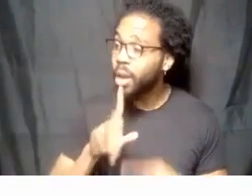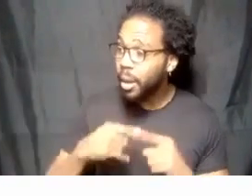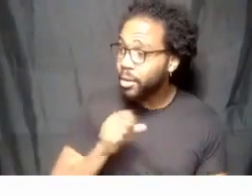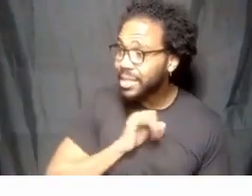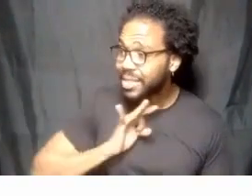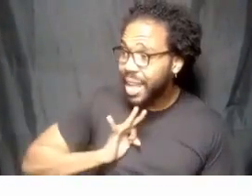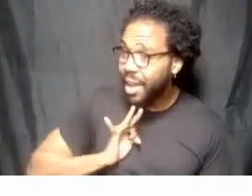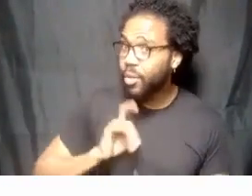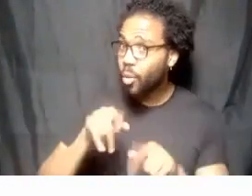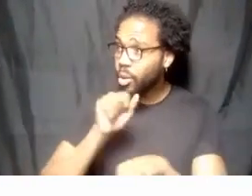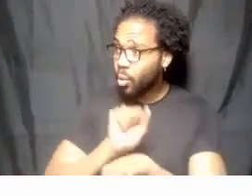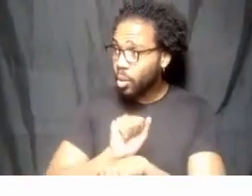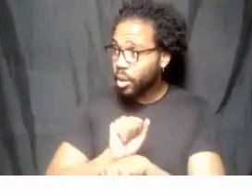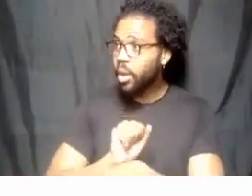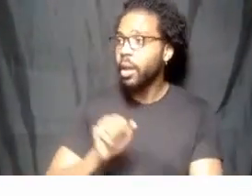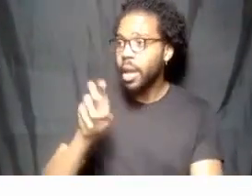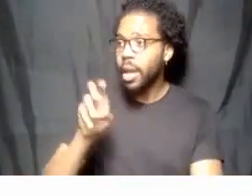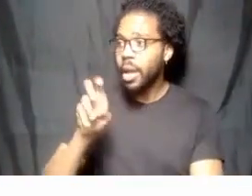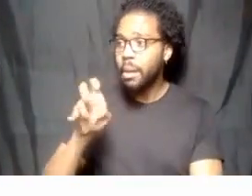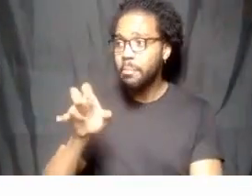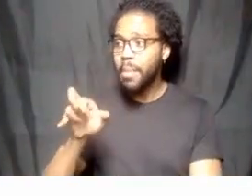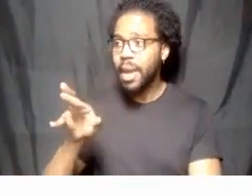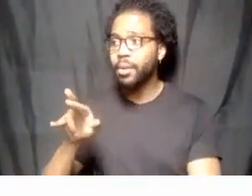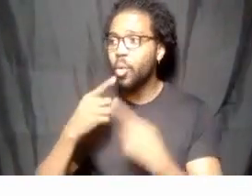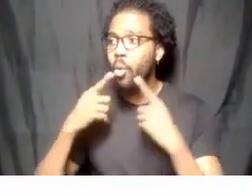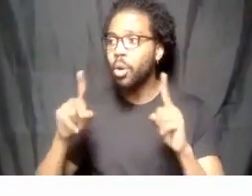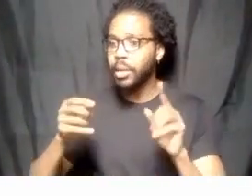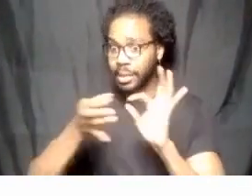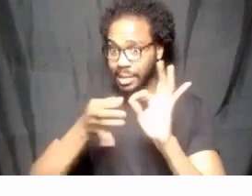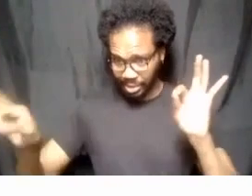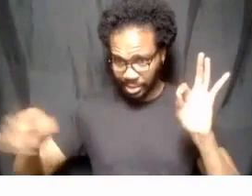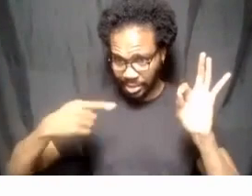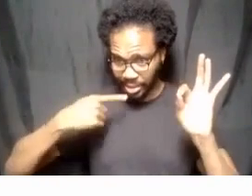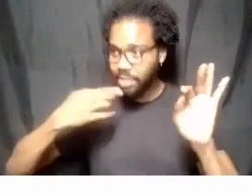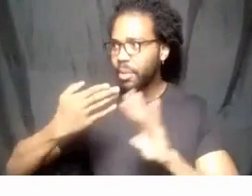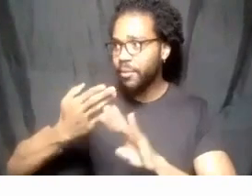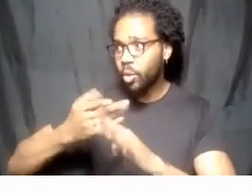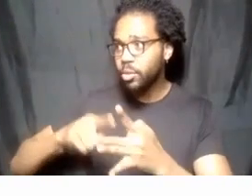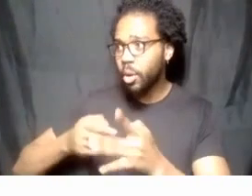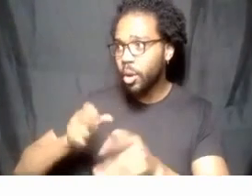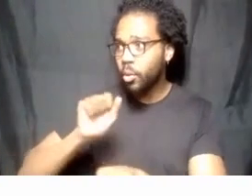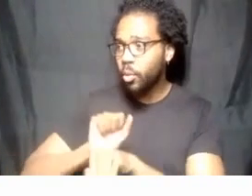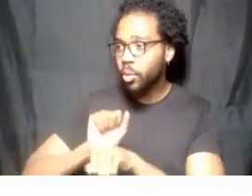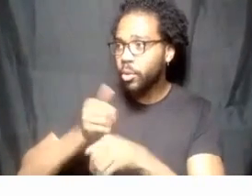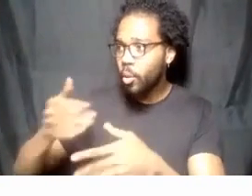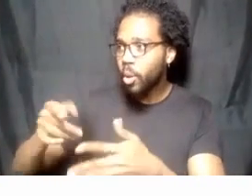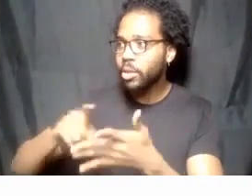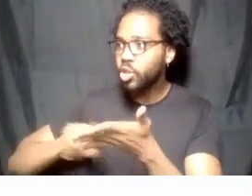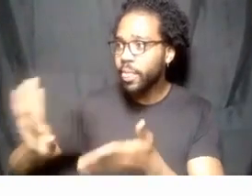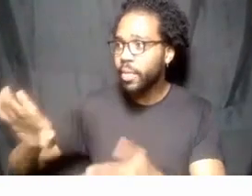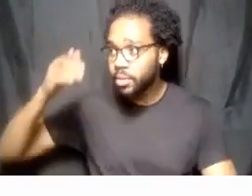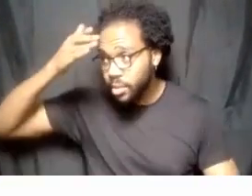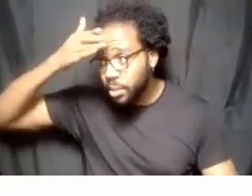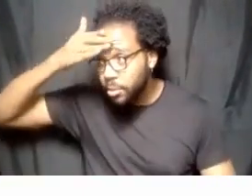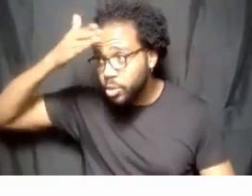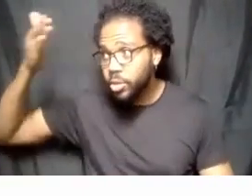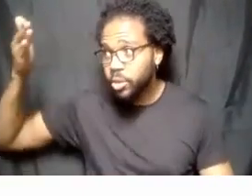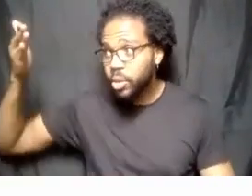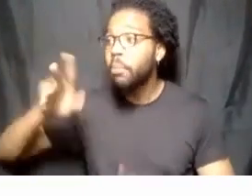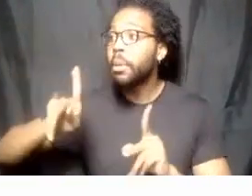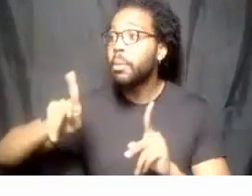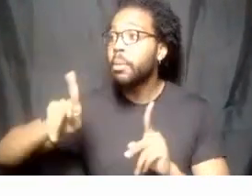duty, the mayor's order is very explicit, which is before anyone comes on duty, you should be checking their temperature. And for the people you support, you should